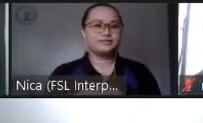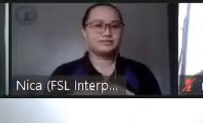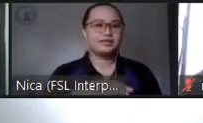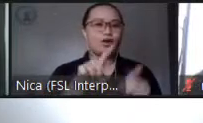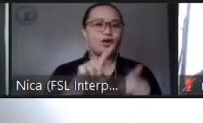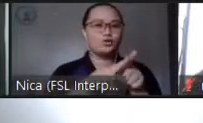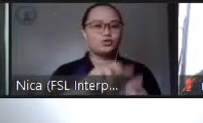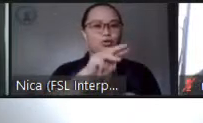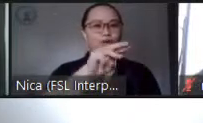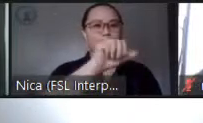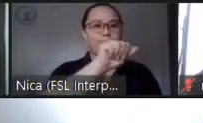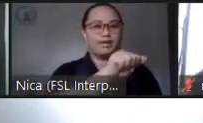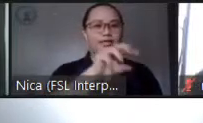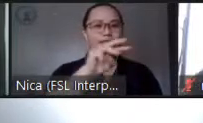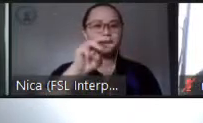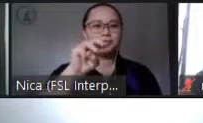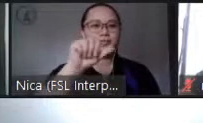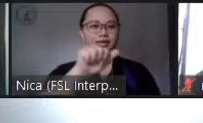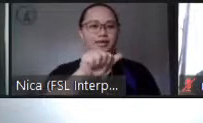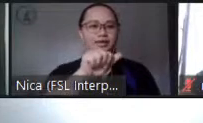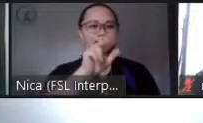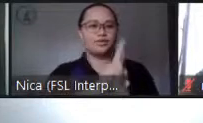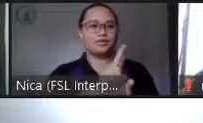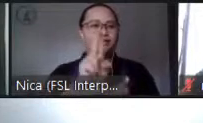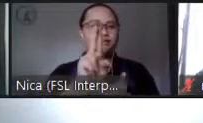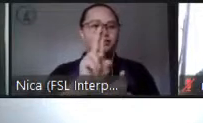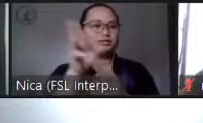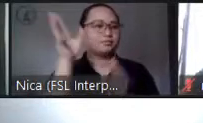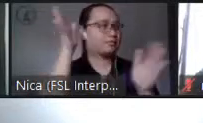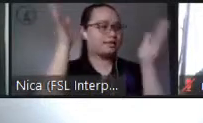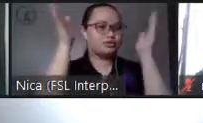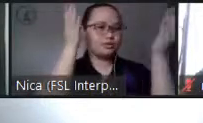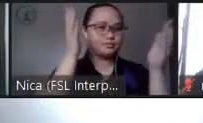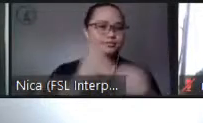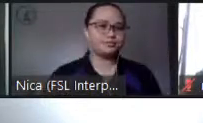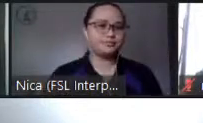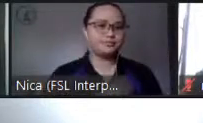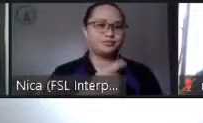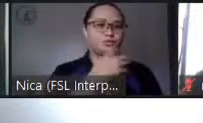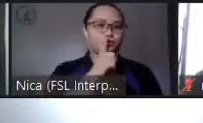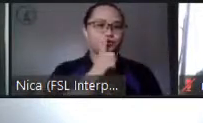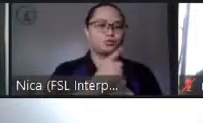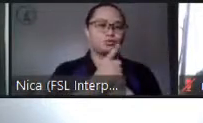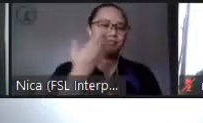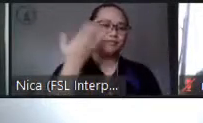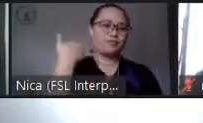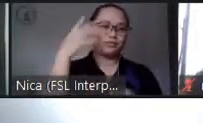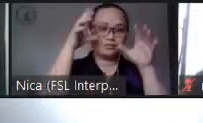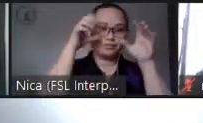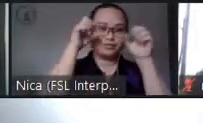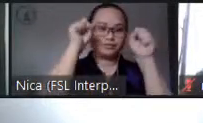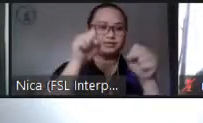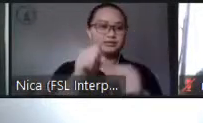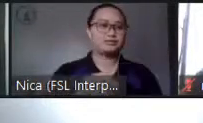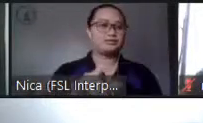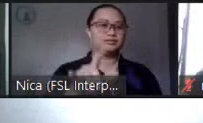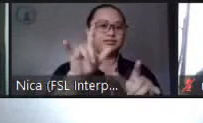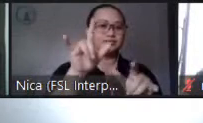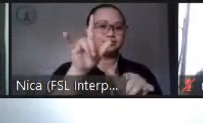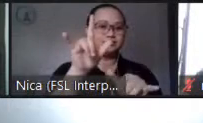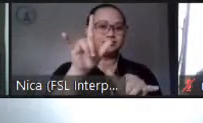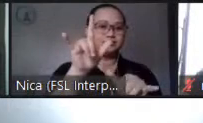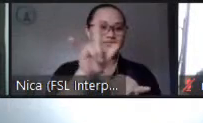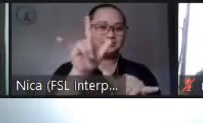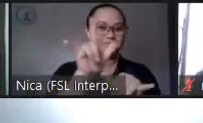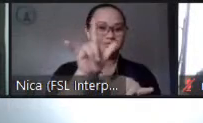multimedia, the Multimedia University in Malaysia. He's the former president of the Philippine Federation of Deaf Youth